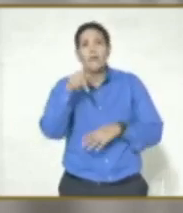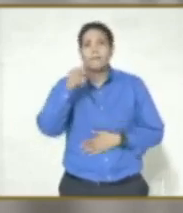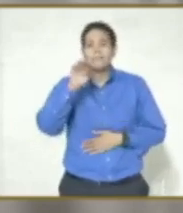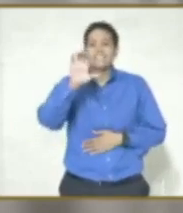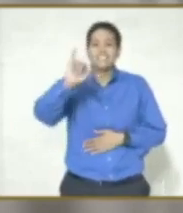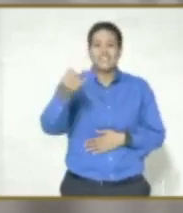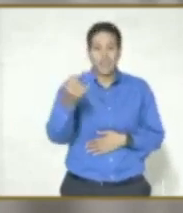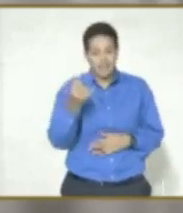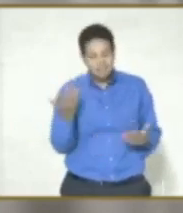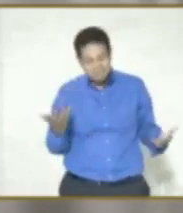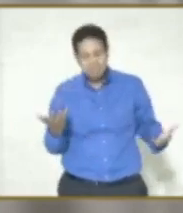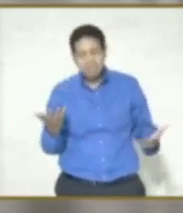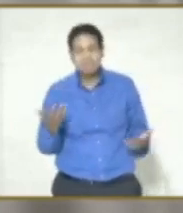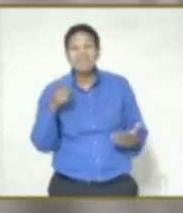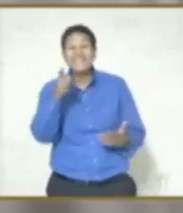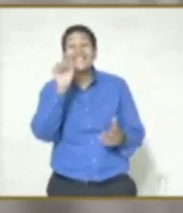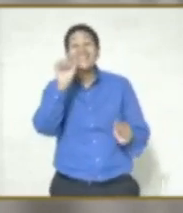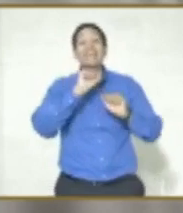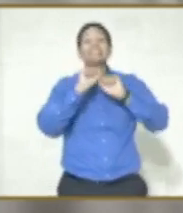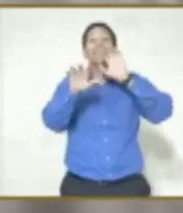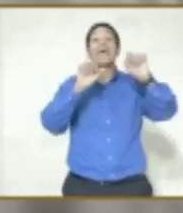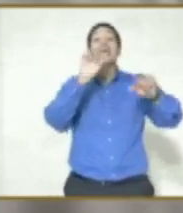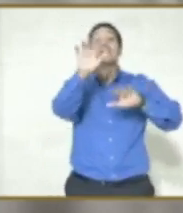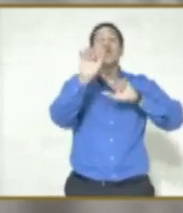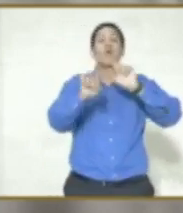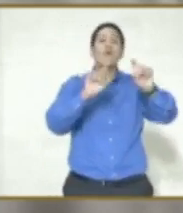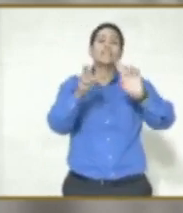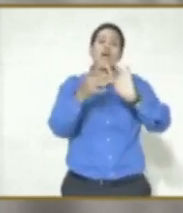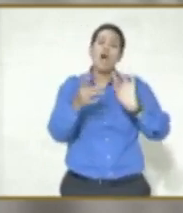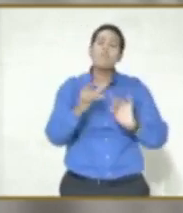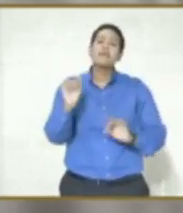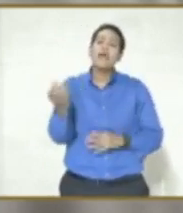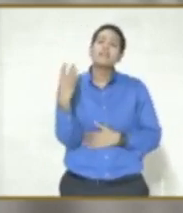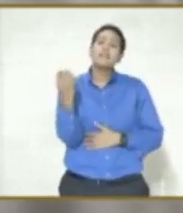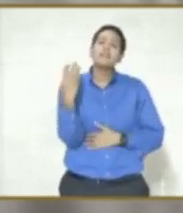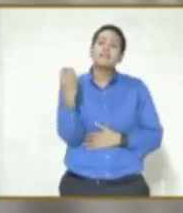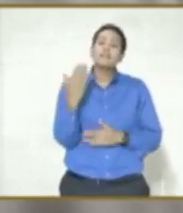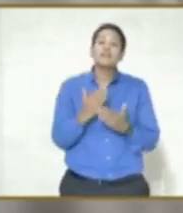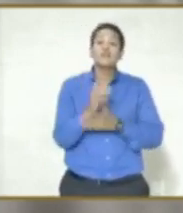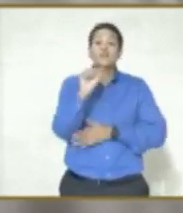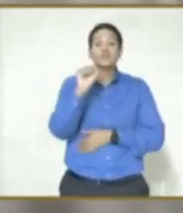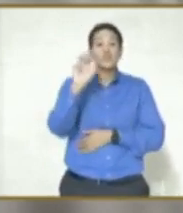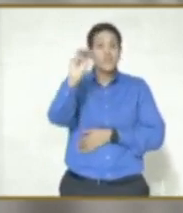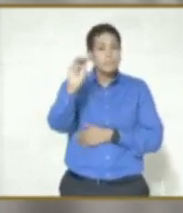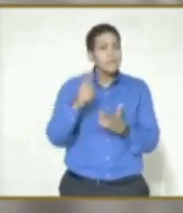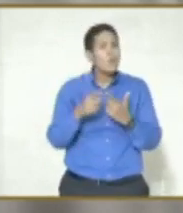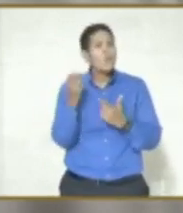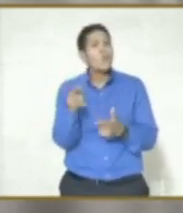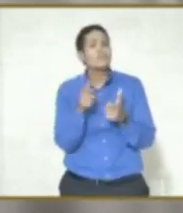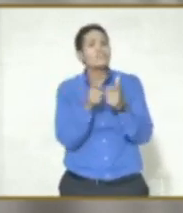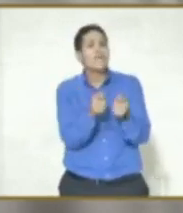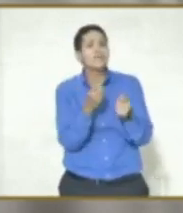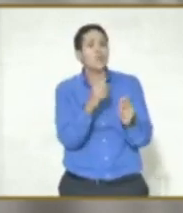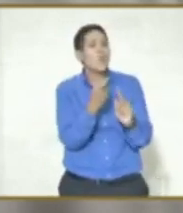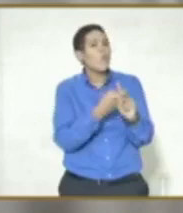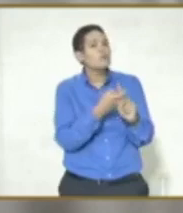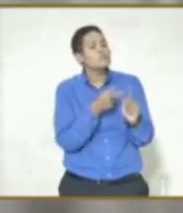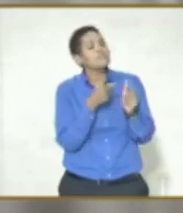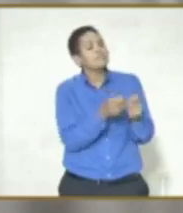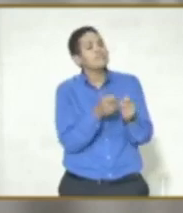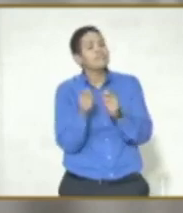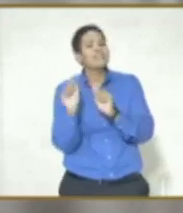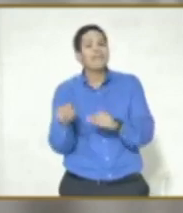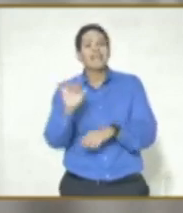PBCJ. Viewers can send their questions and comments via our social media platforms or text or WhatsApp platform